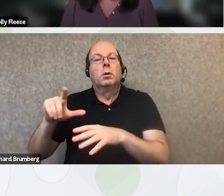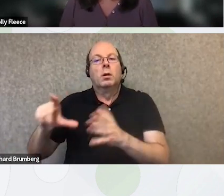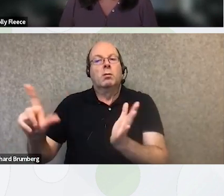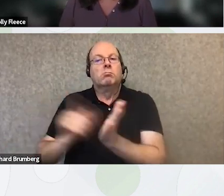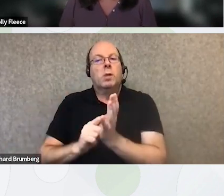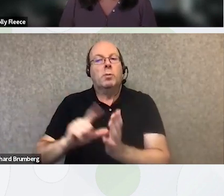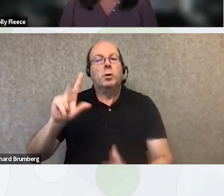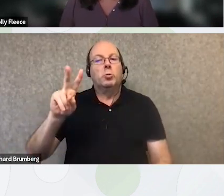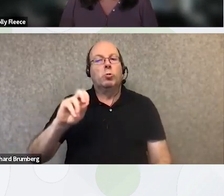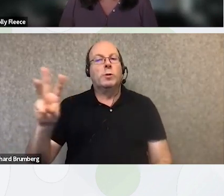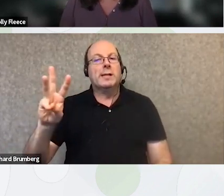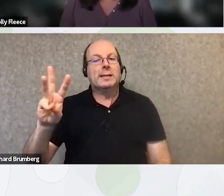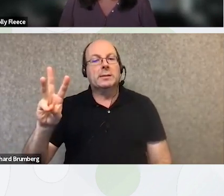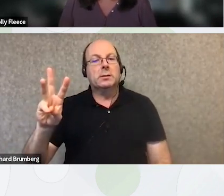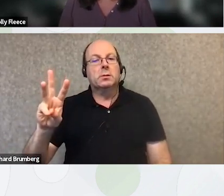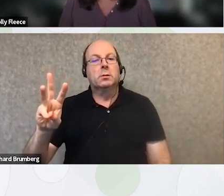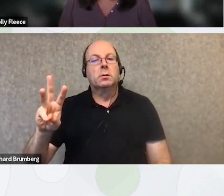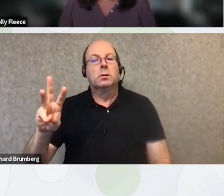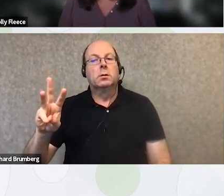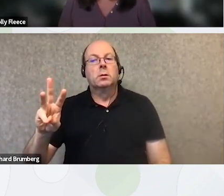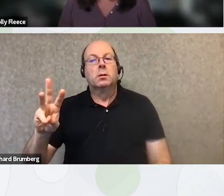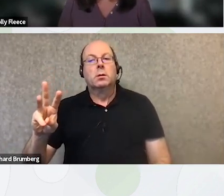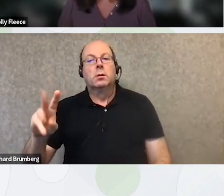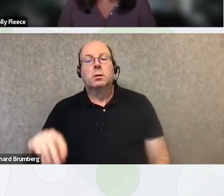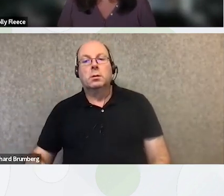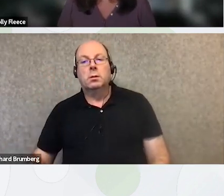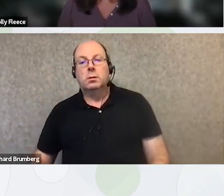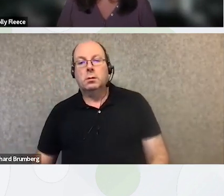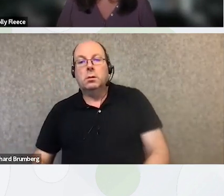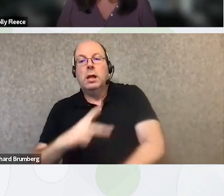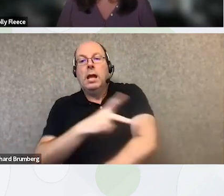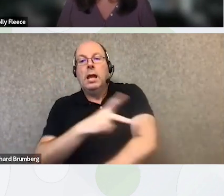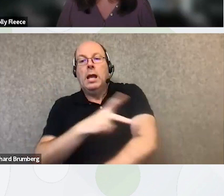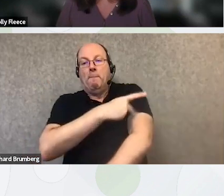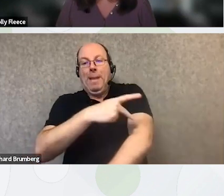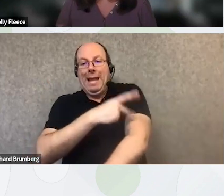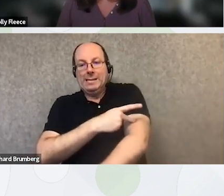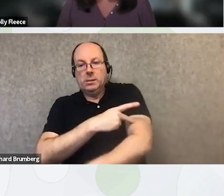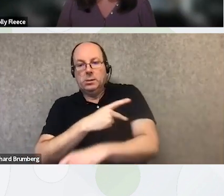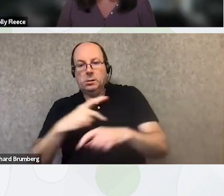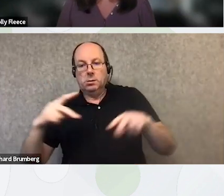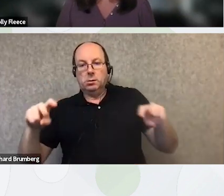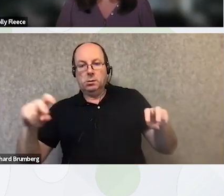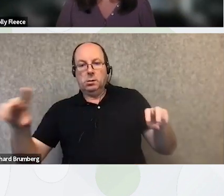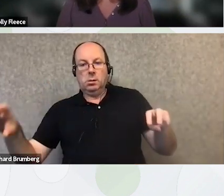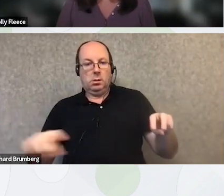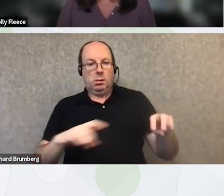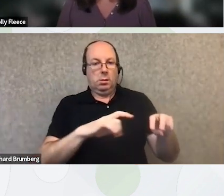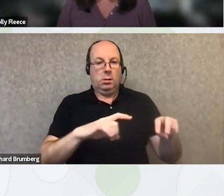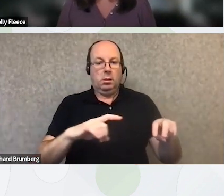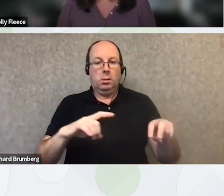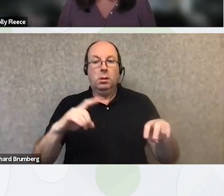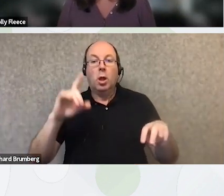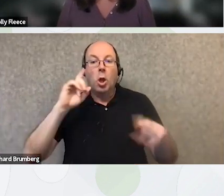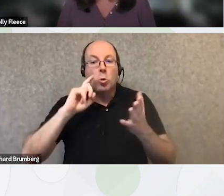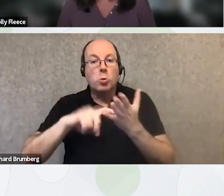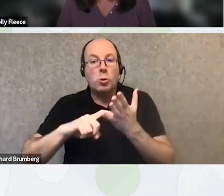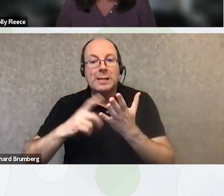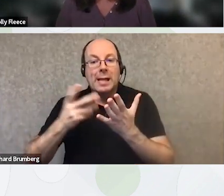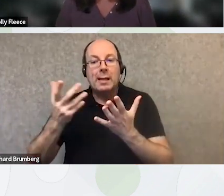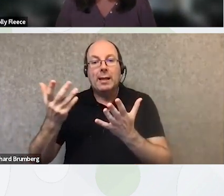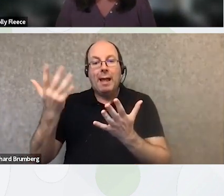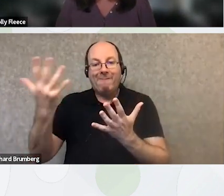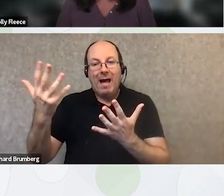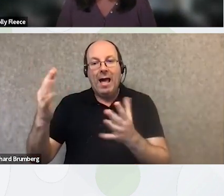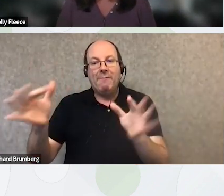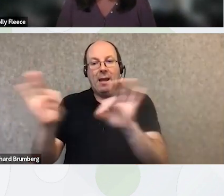2006, showing that patient-to-patient transmission of pathogens via healthcare personnel hands require 5 sequential steps.